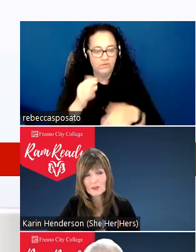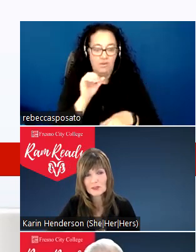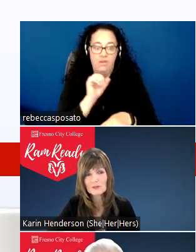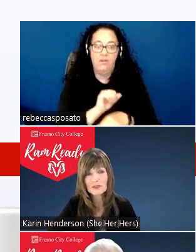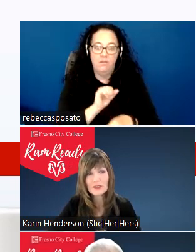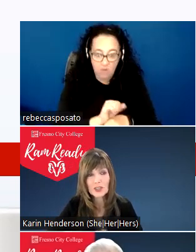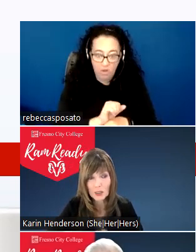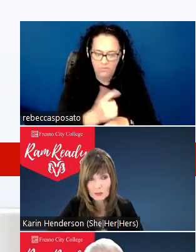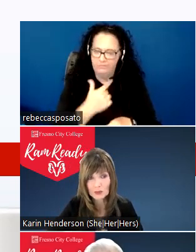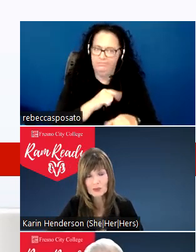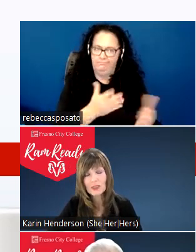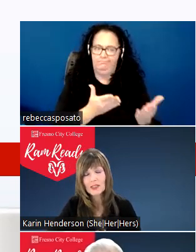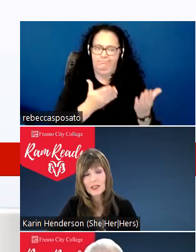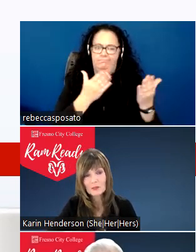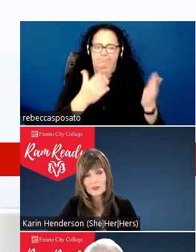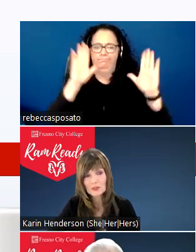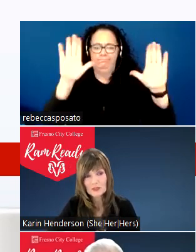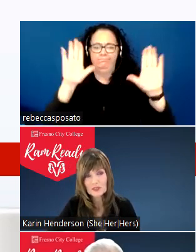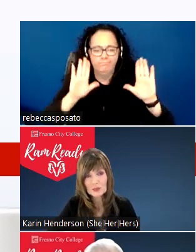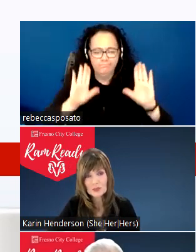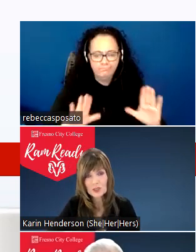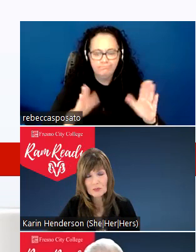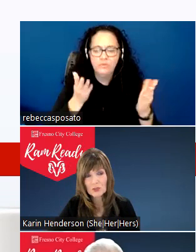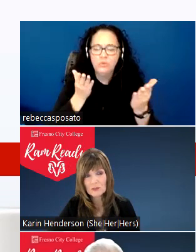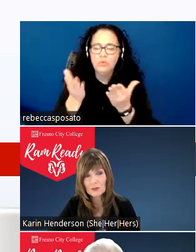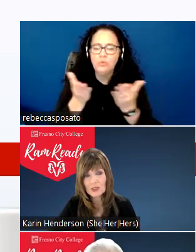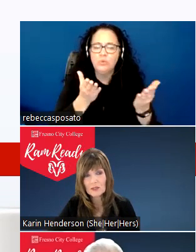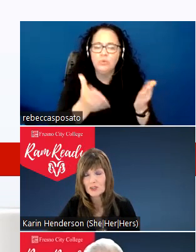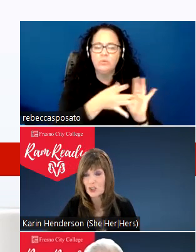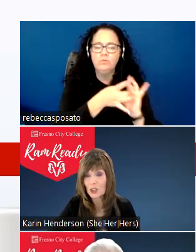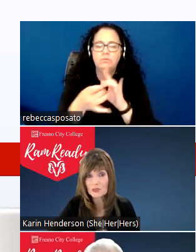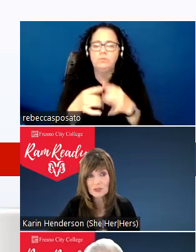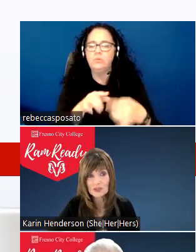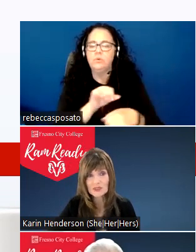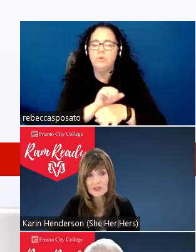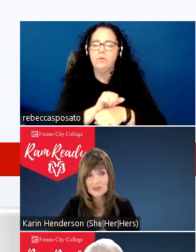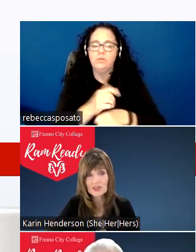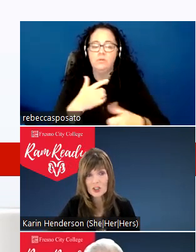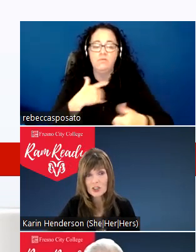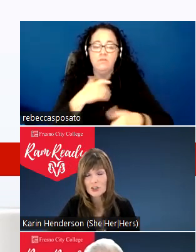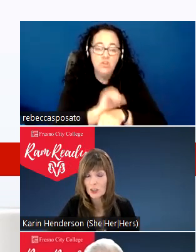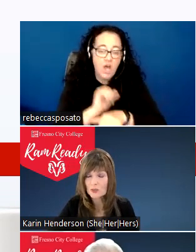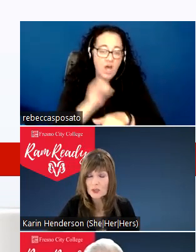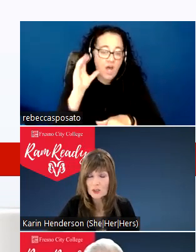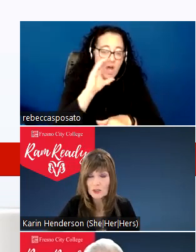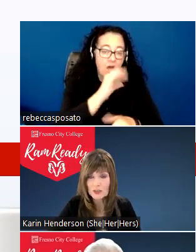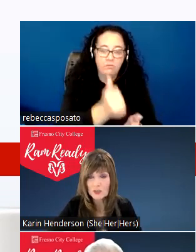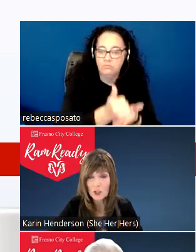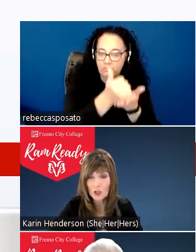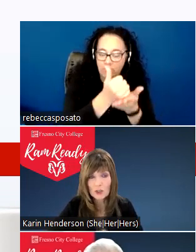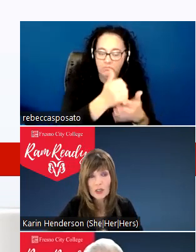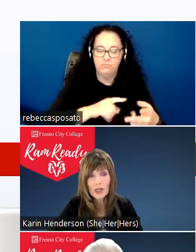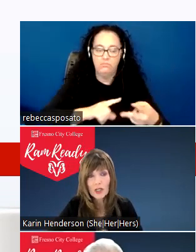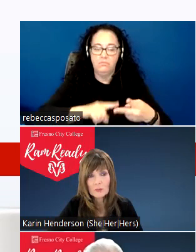we offer some phenomenal services with the employment. We have the job search assistance. Job Speaker